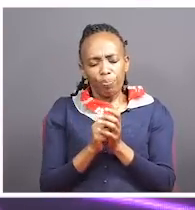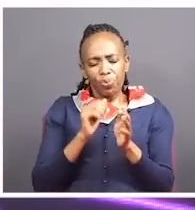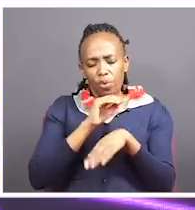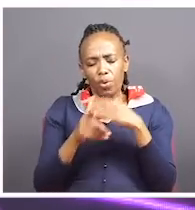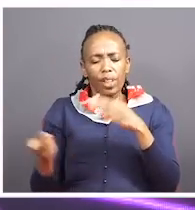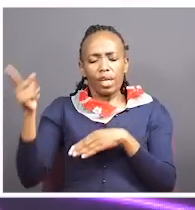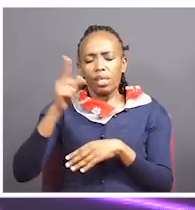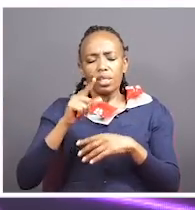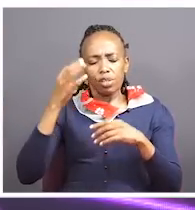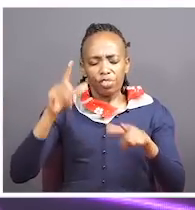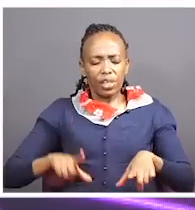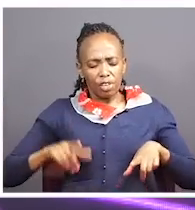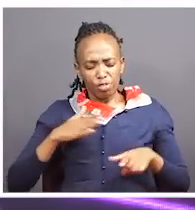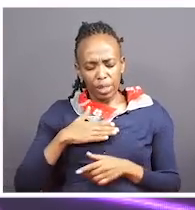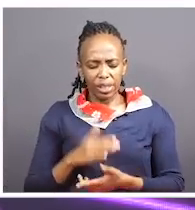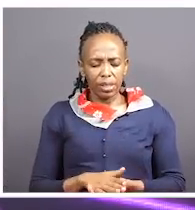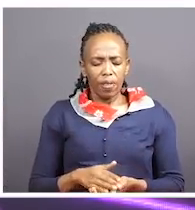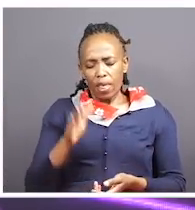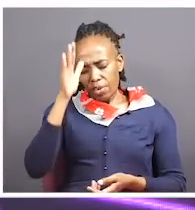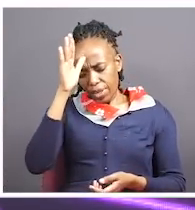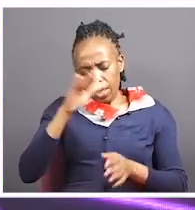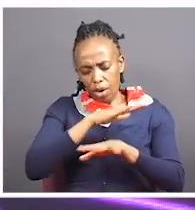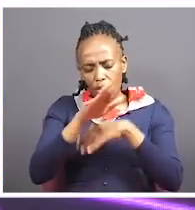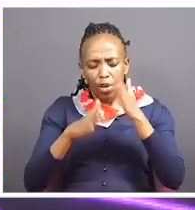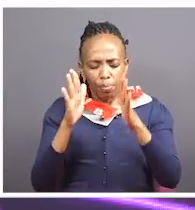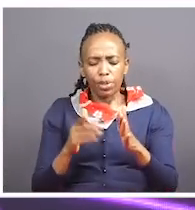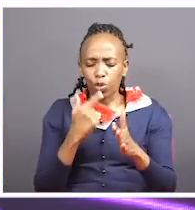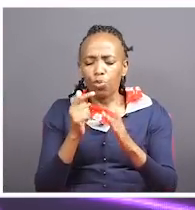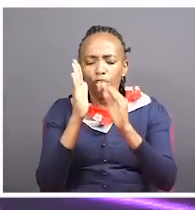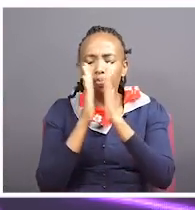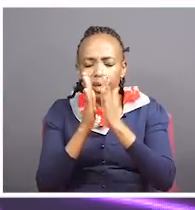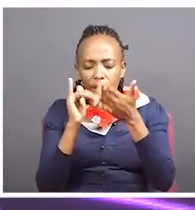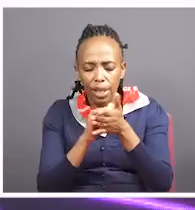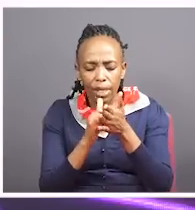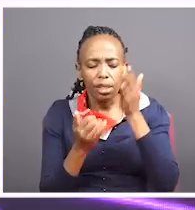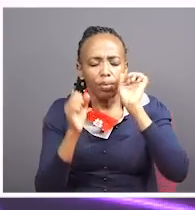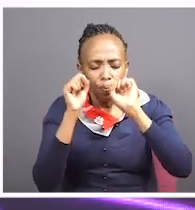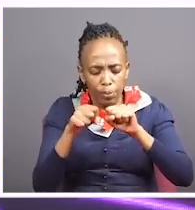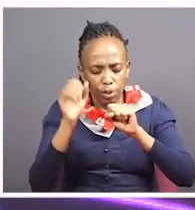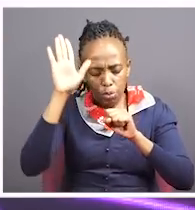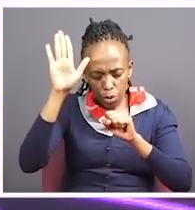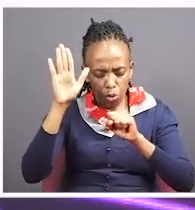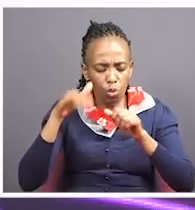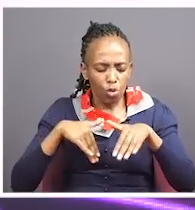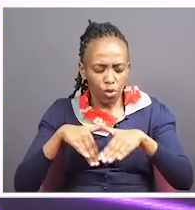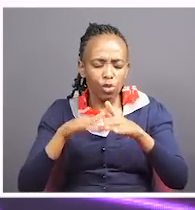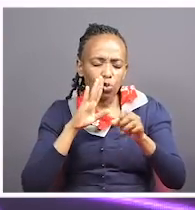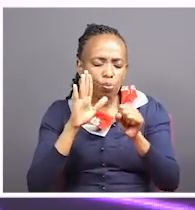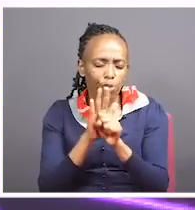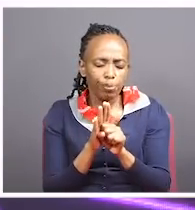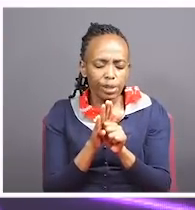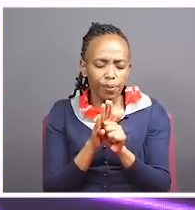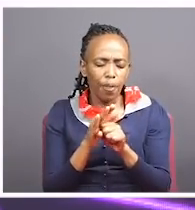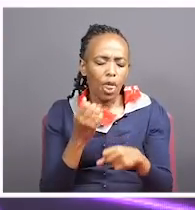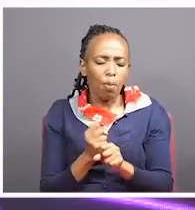you all the days of my life. Father, every person who has said that prayer, may you, according to your